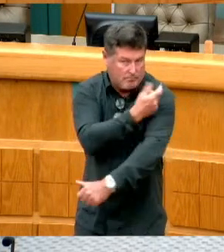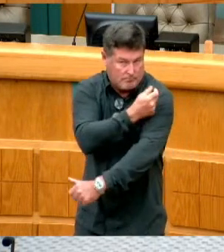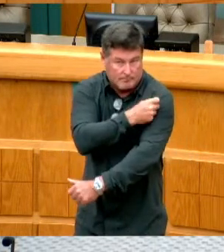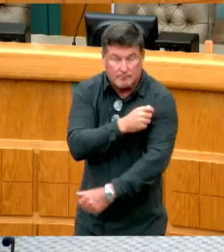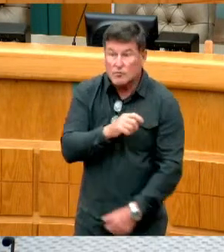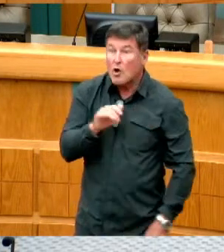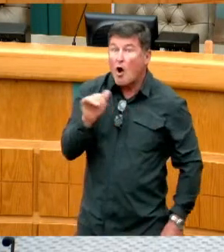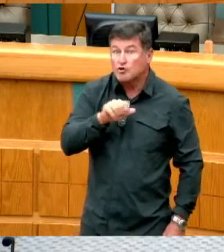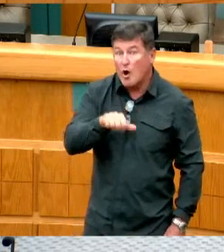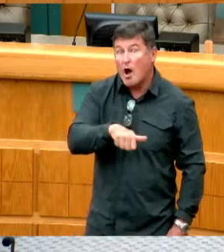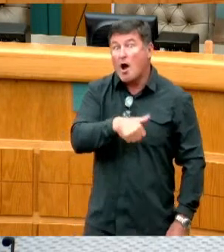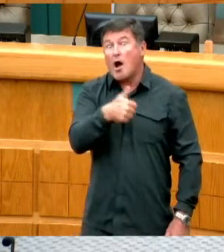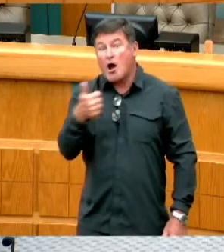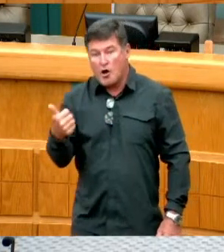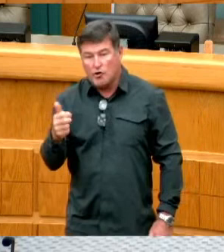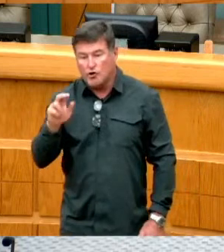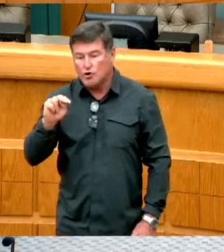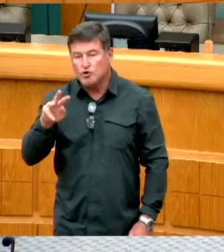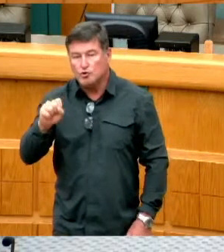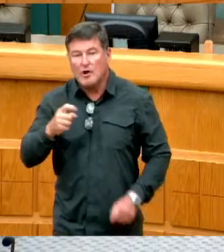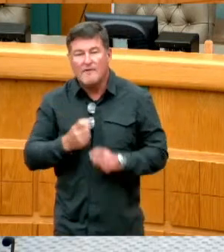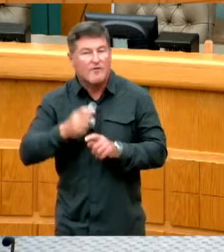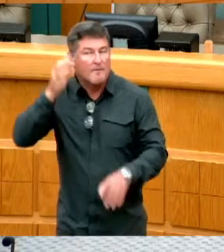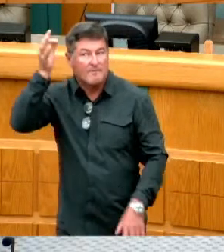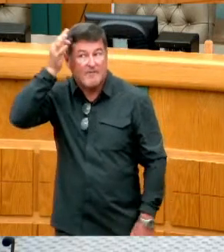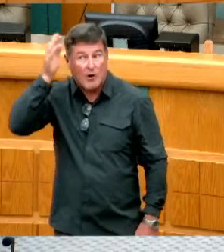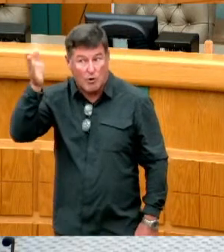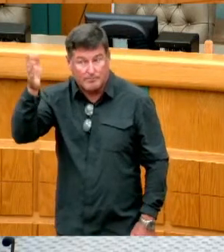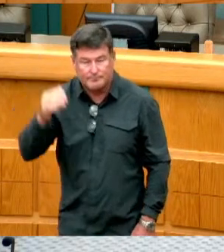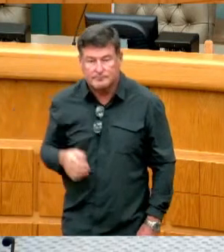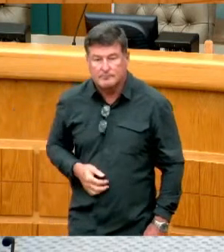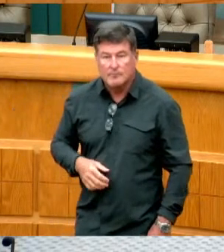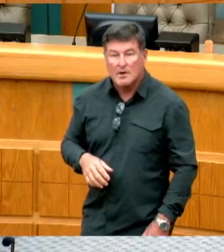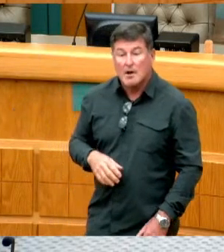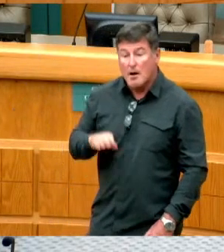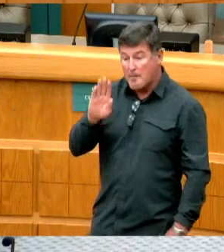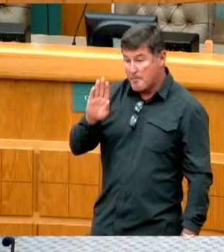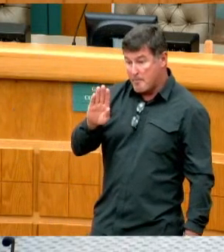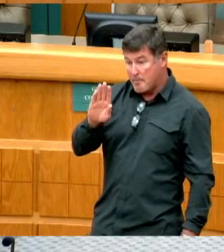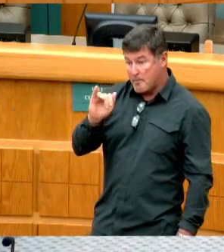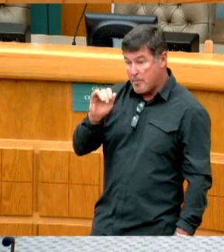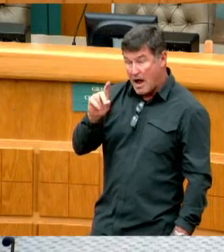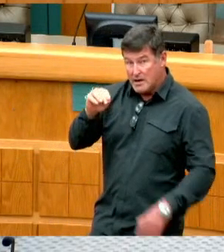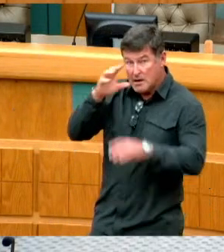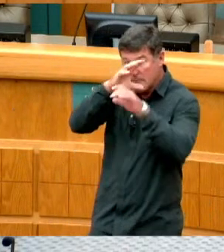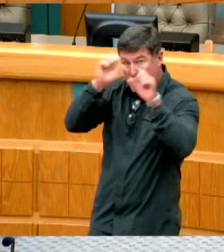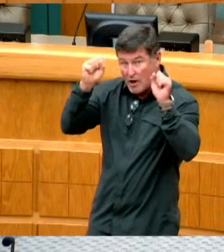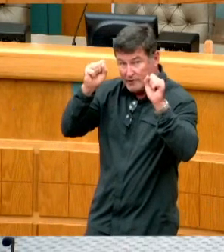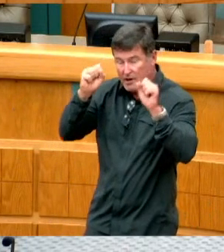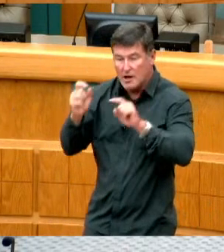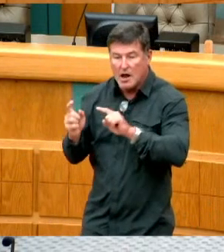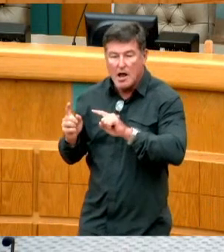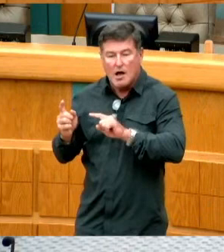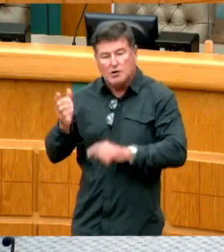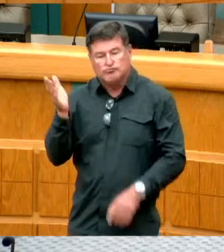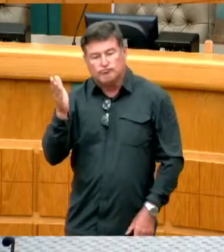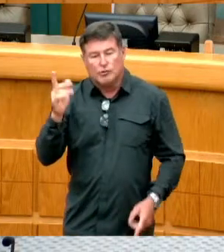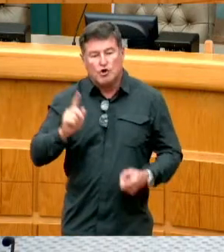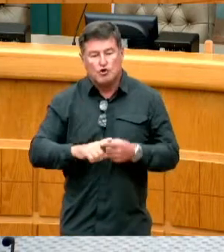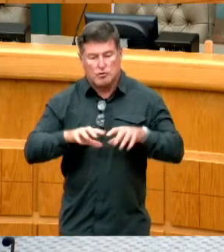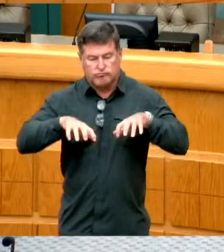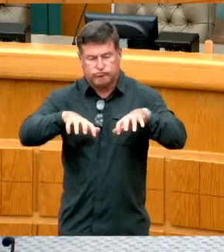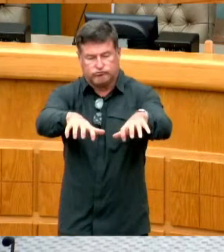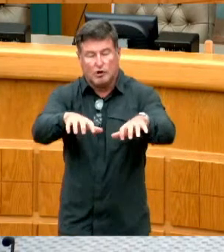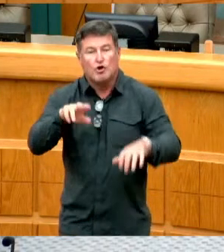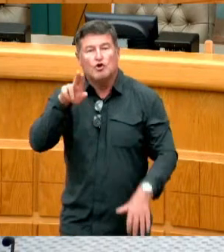very important news from the federal government. President Biden spoke to the U.S. Conference of Mayors this weekend. He told us